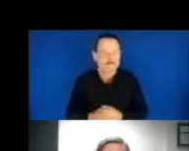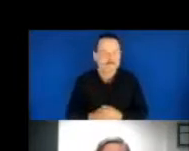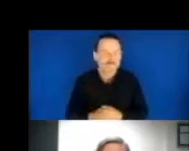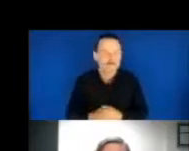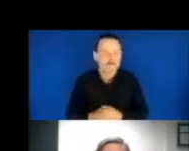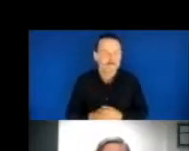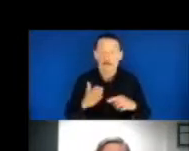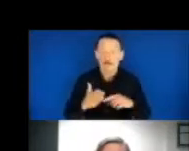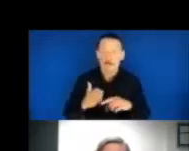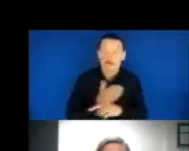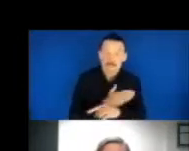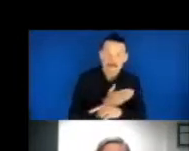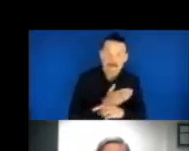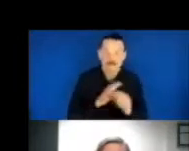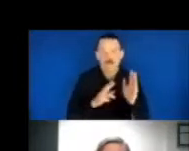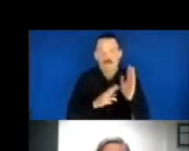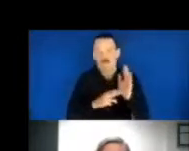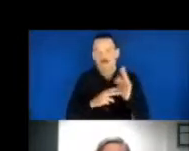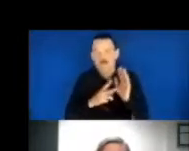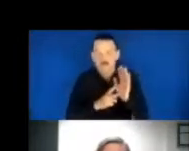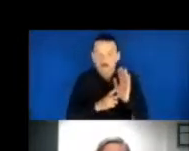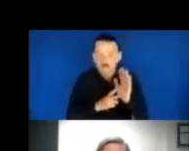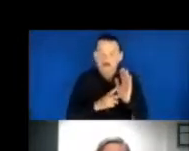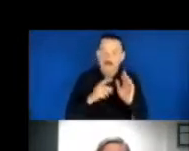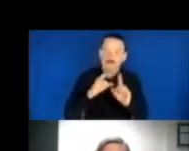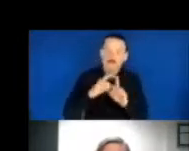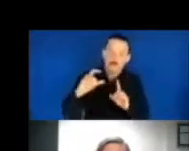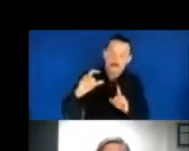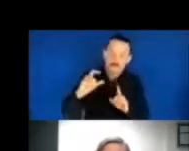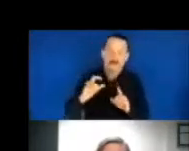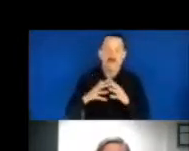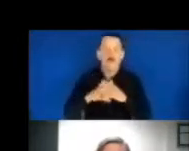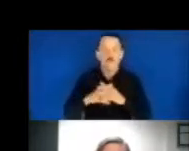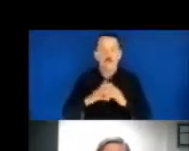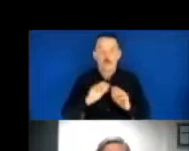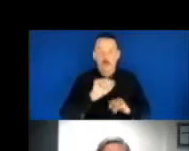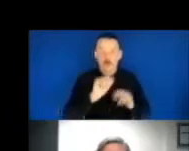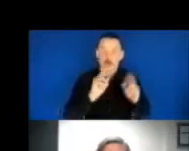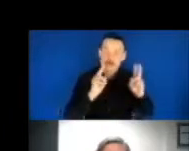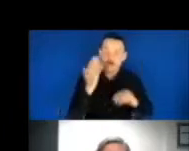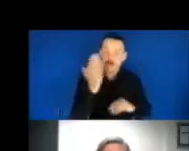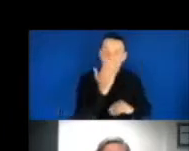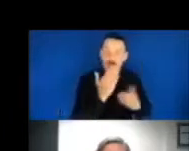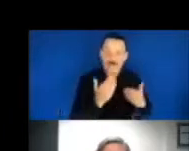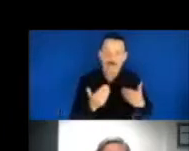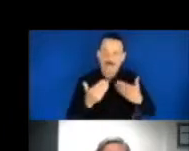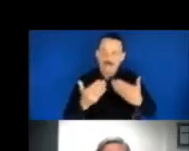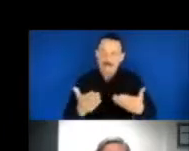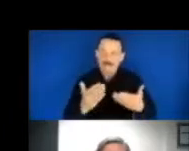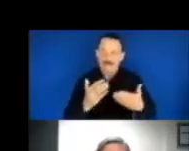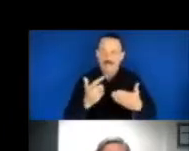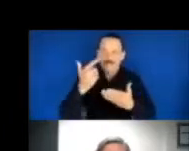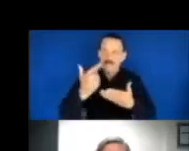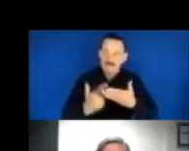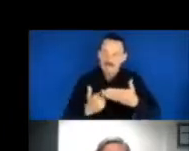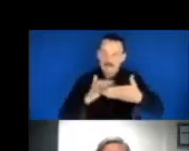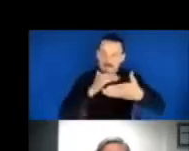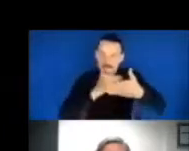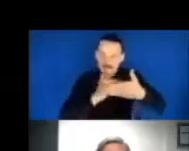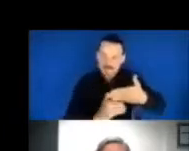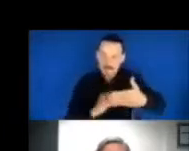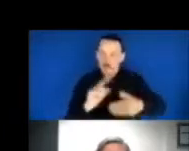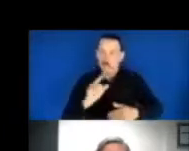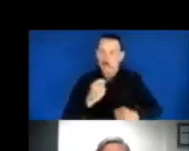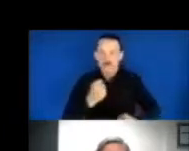your school outlining all the supports that you've had there. And if you had any adjustments approved by SATAC for